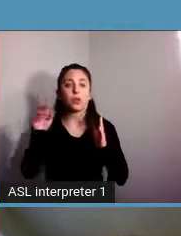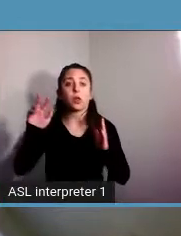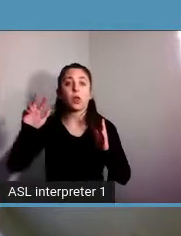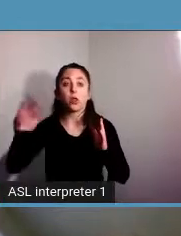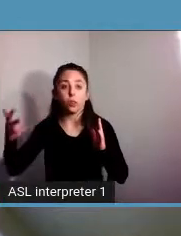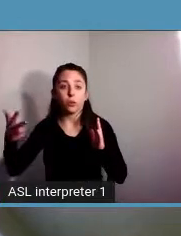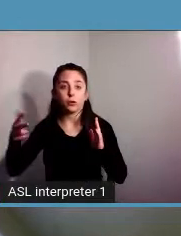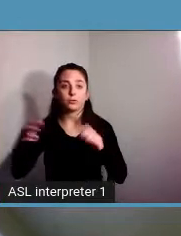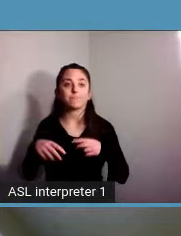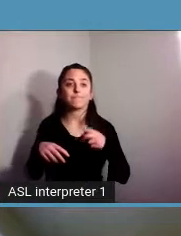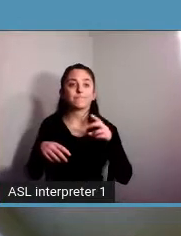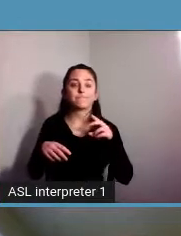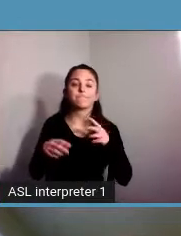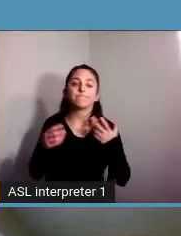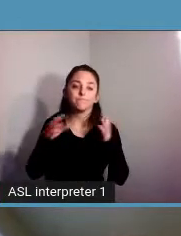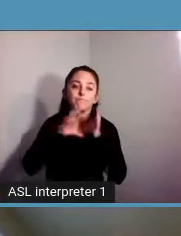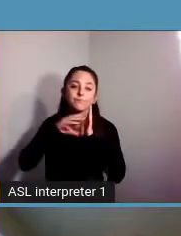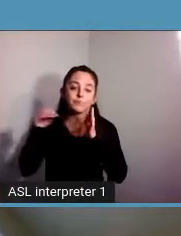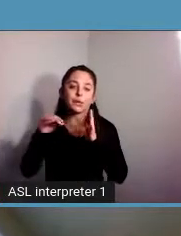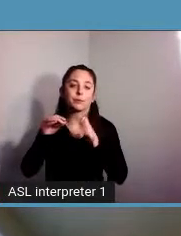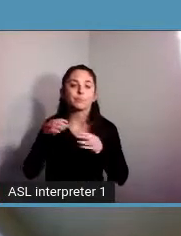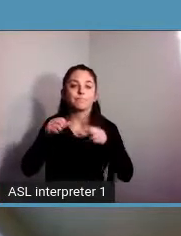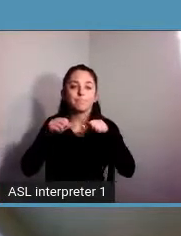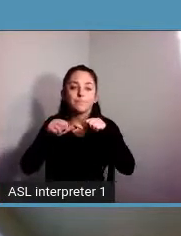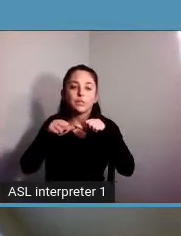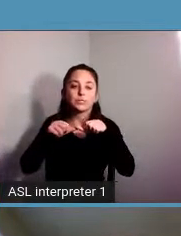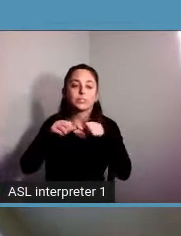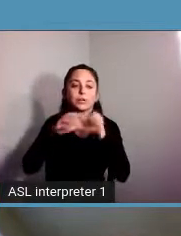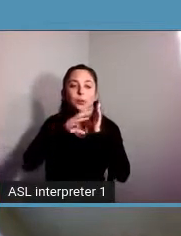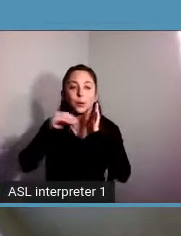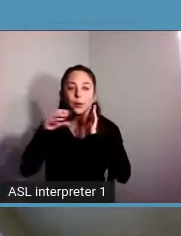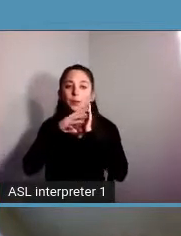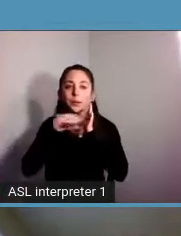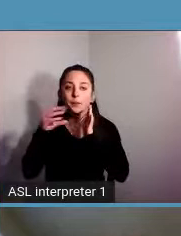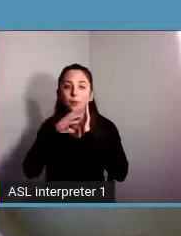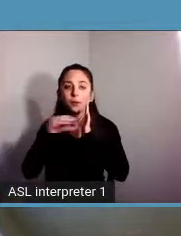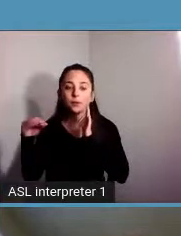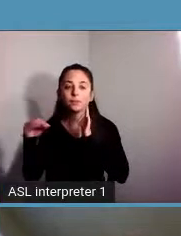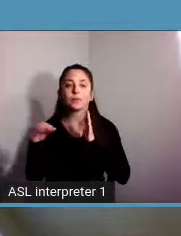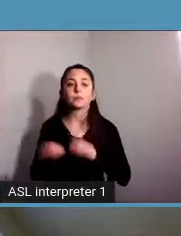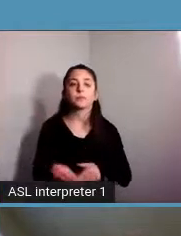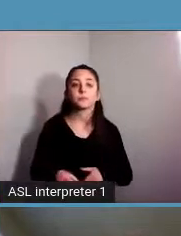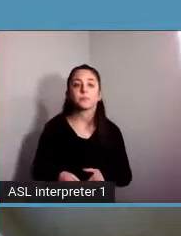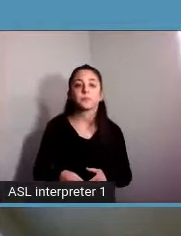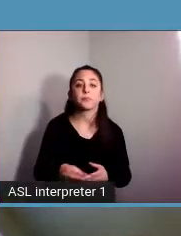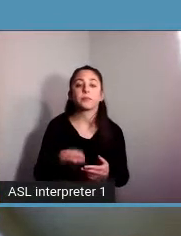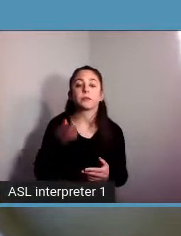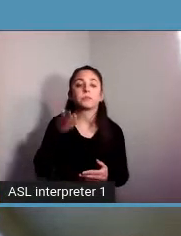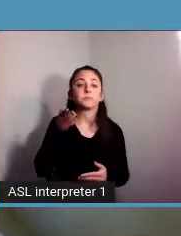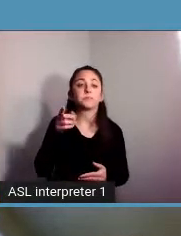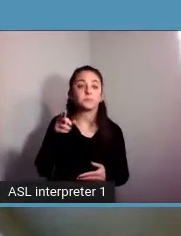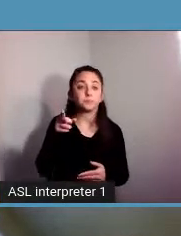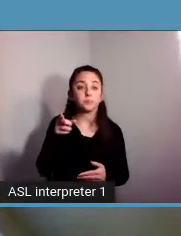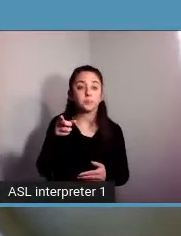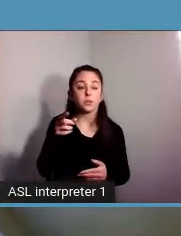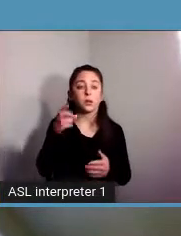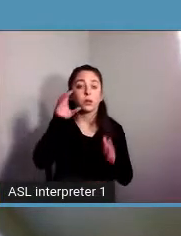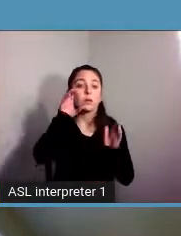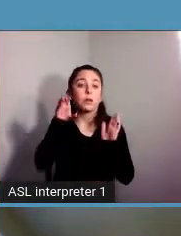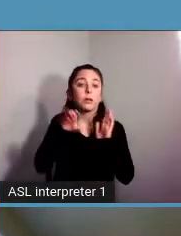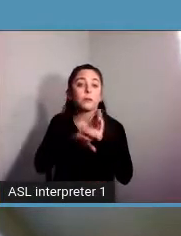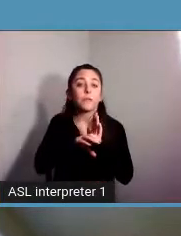the second, and so on and so on. And here you can see they created